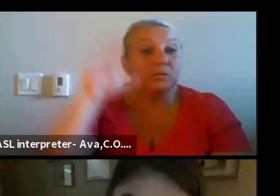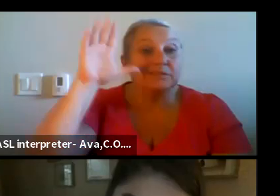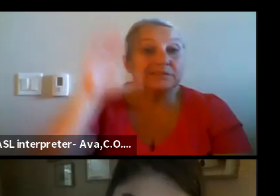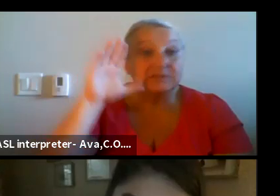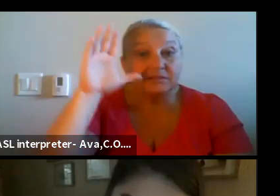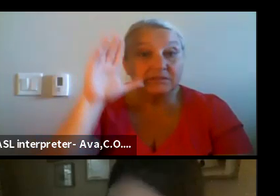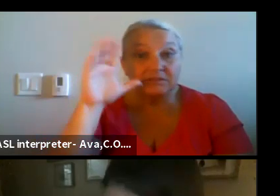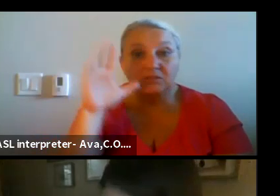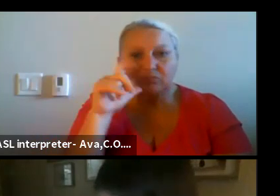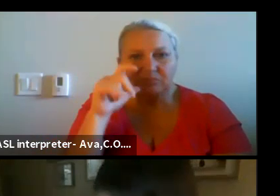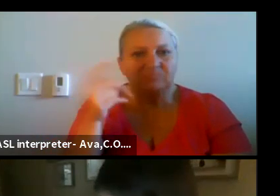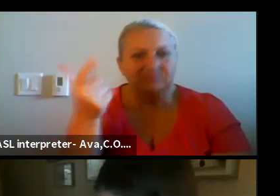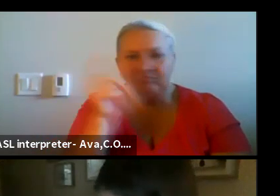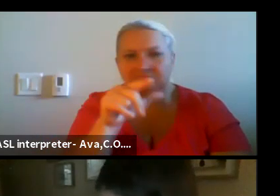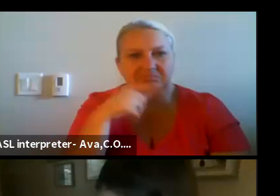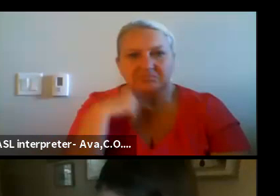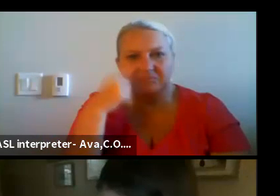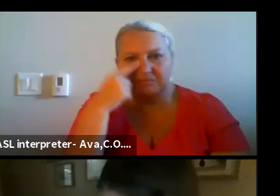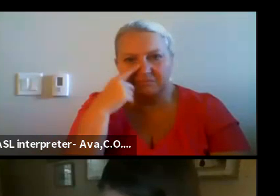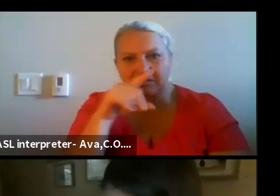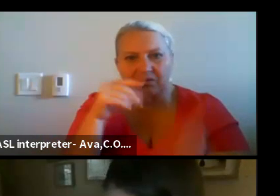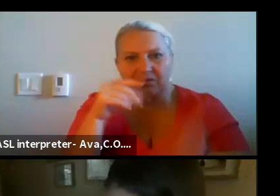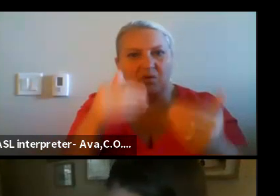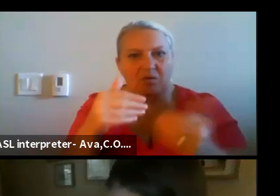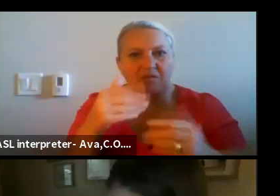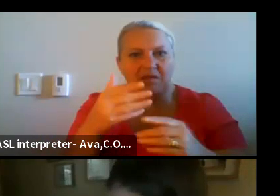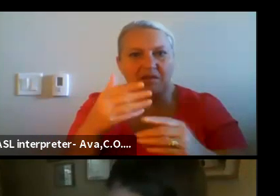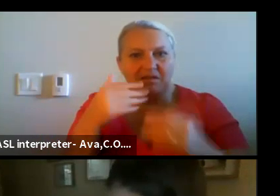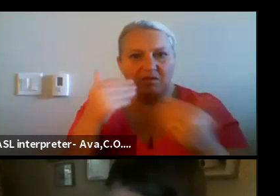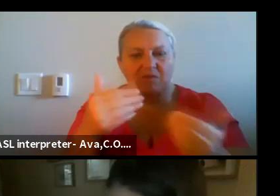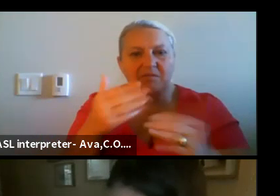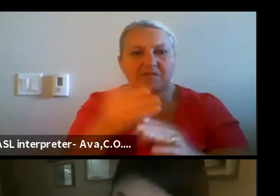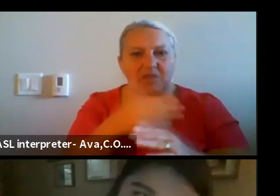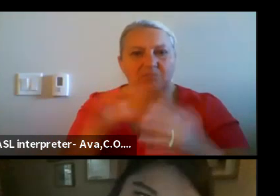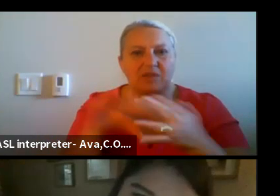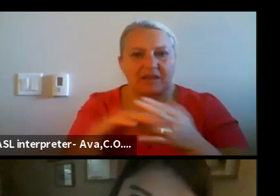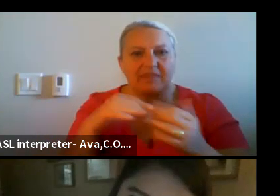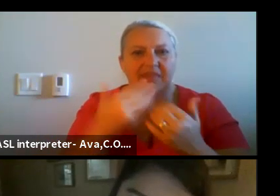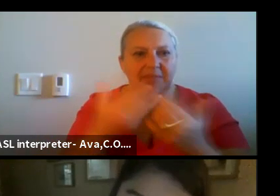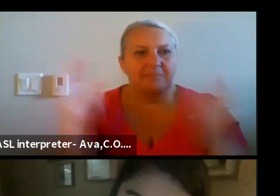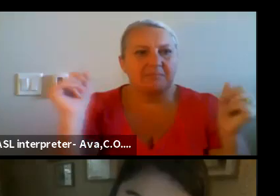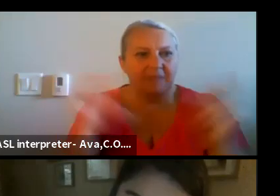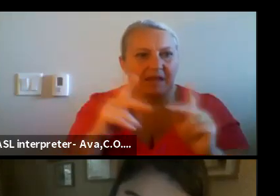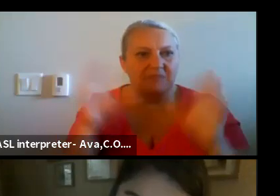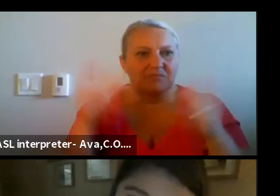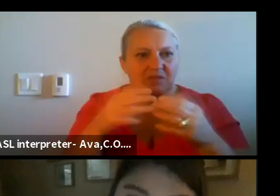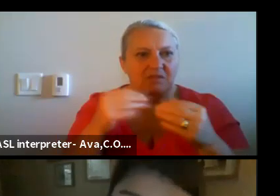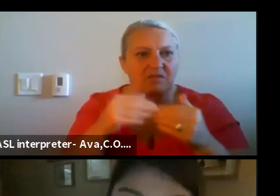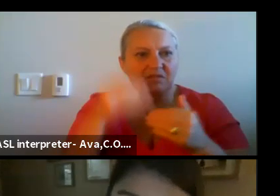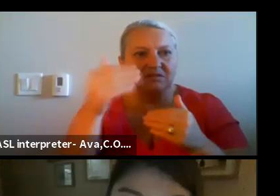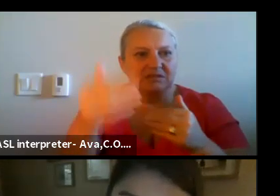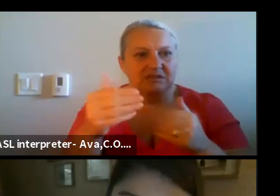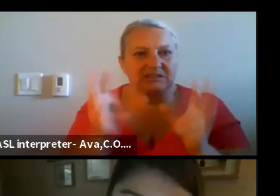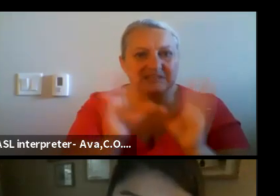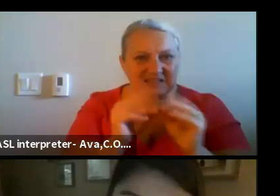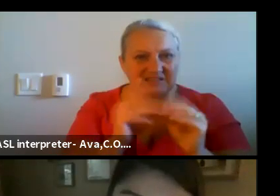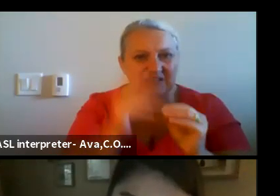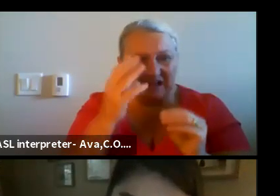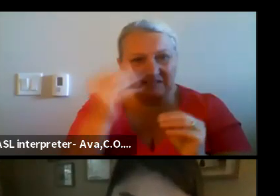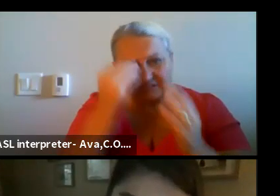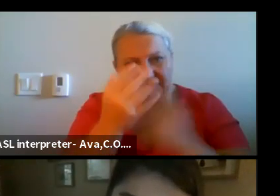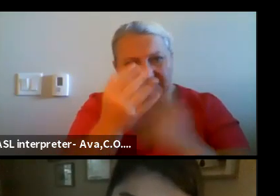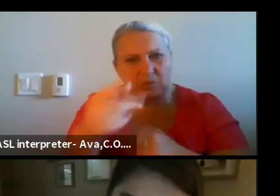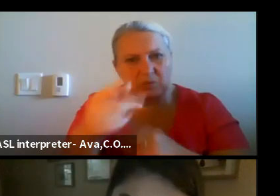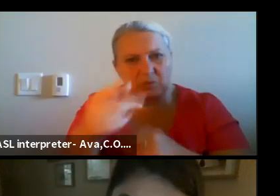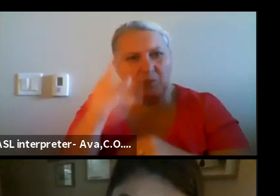whoever goes now, I wouldn't mind going before the break, taking the break and then coming back and moving into the next session. And we will be building on